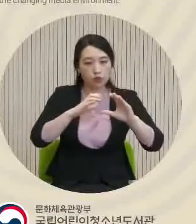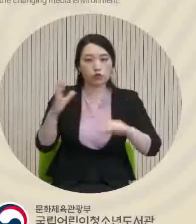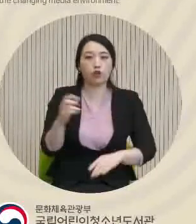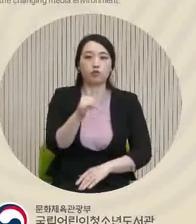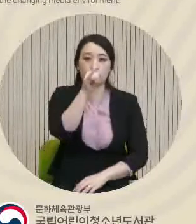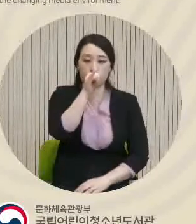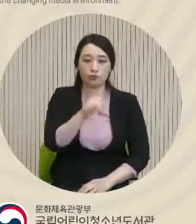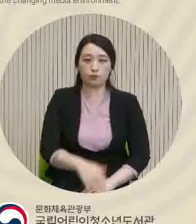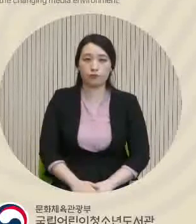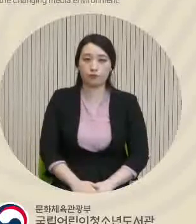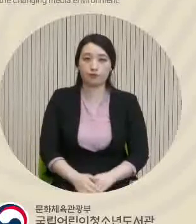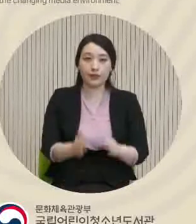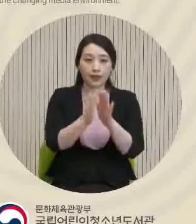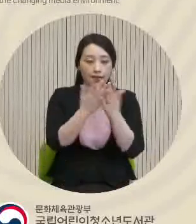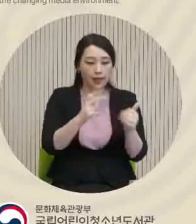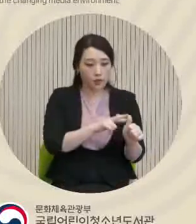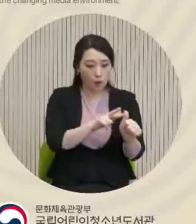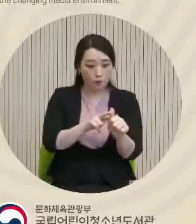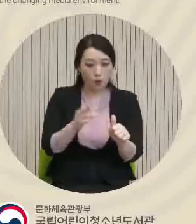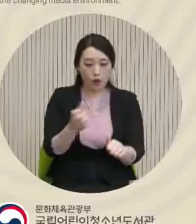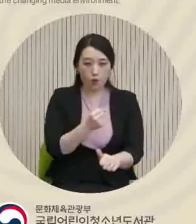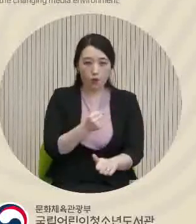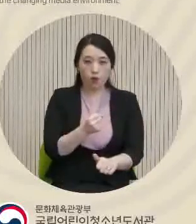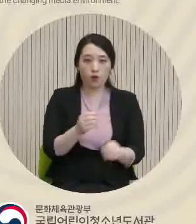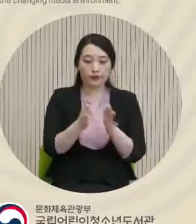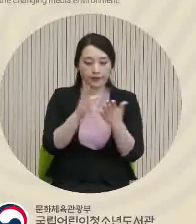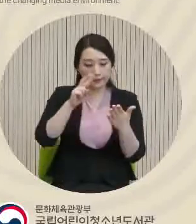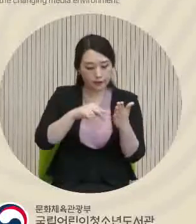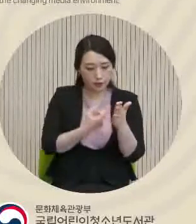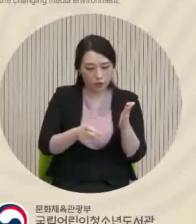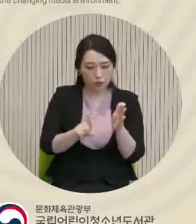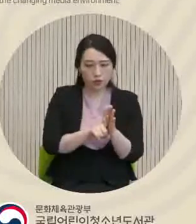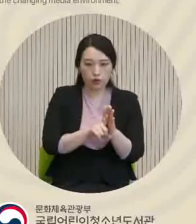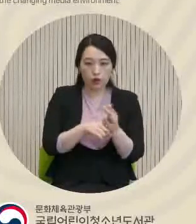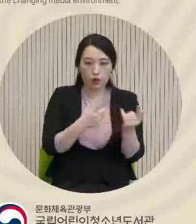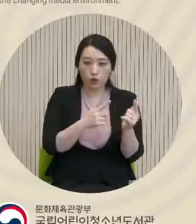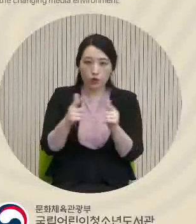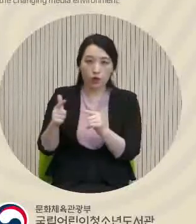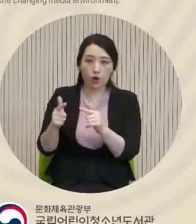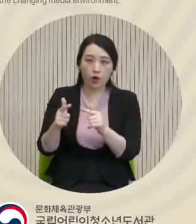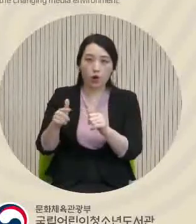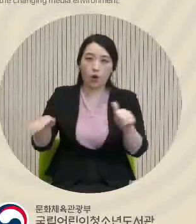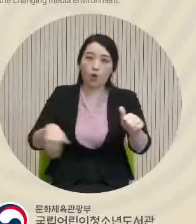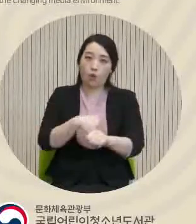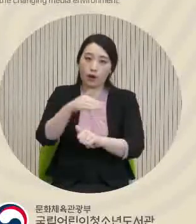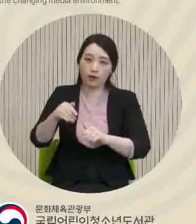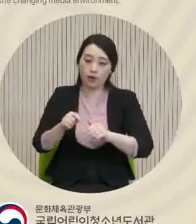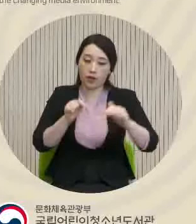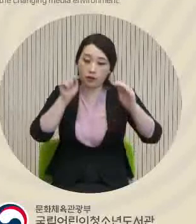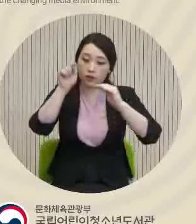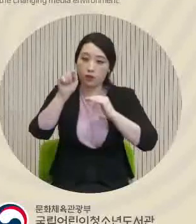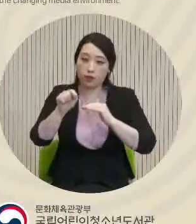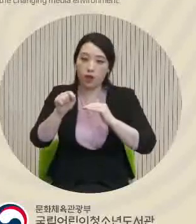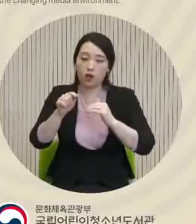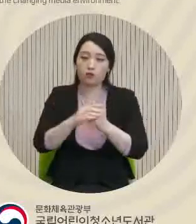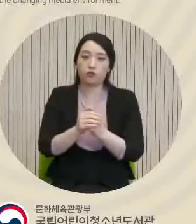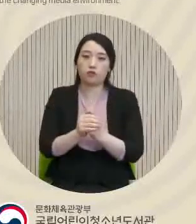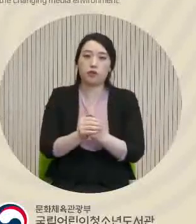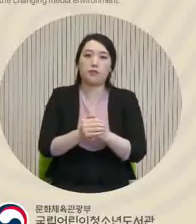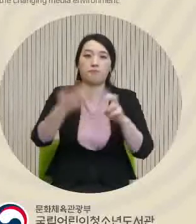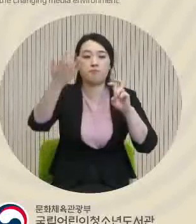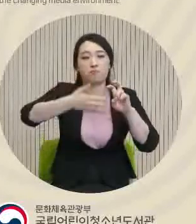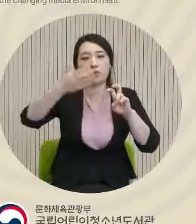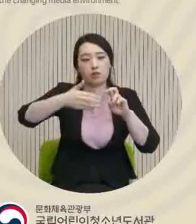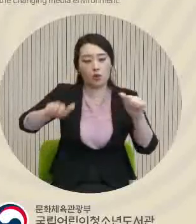communication skills are encompassed. We have to get some information from the books, and we have to adapt to the digital environment, and we have to have